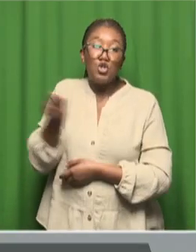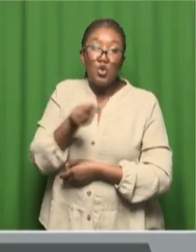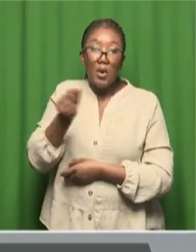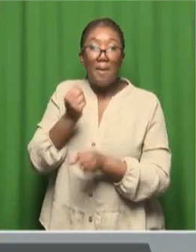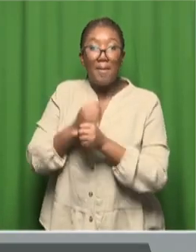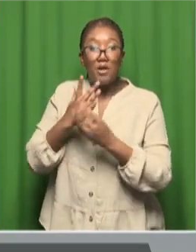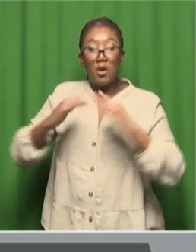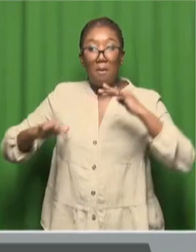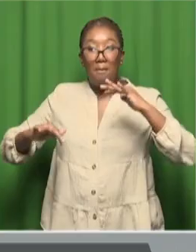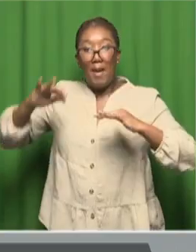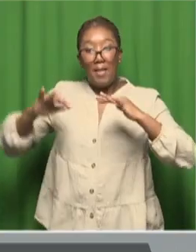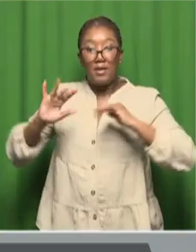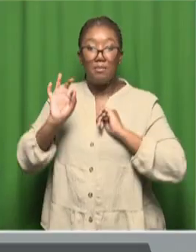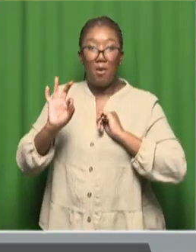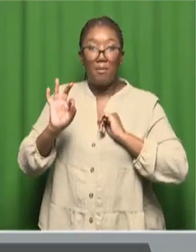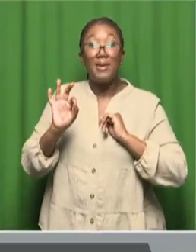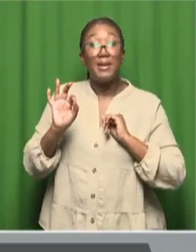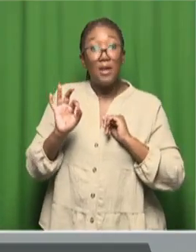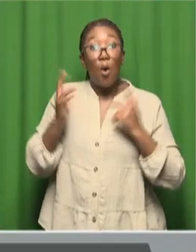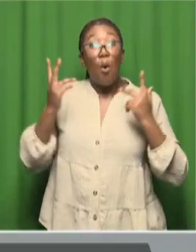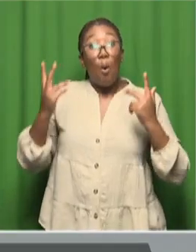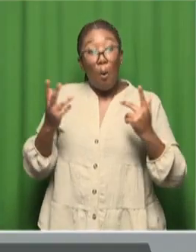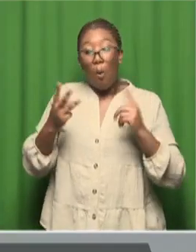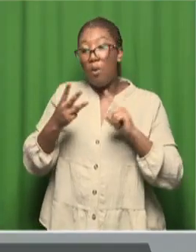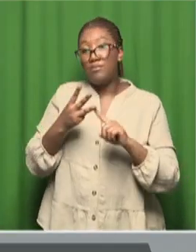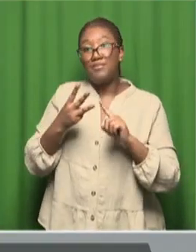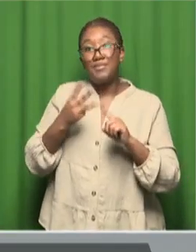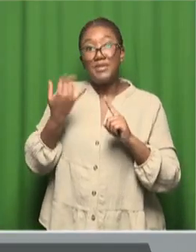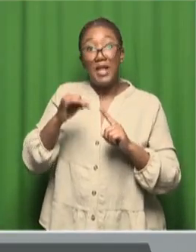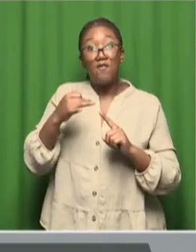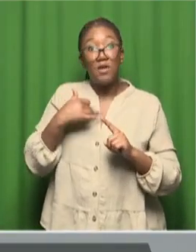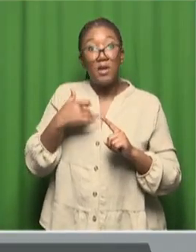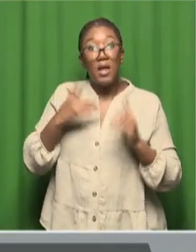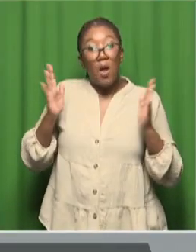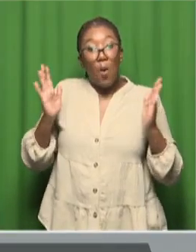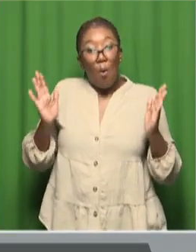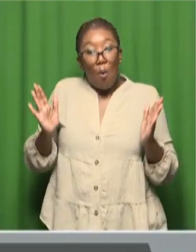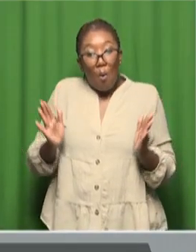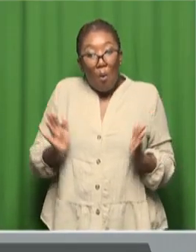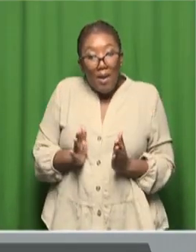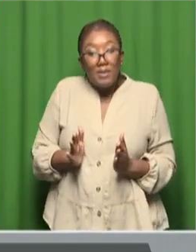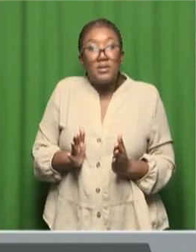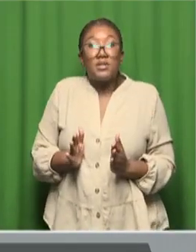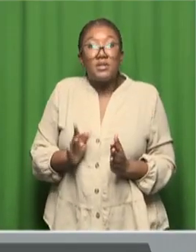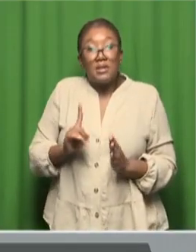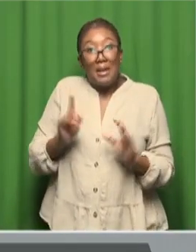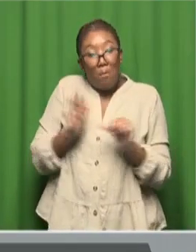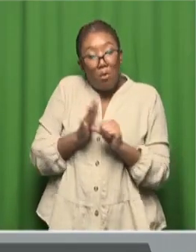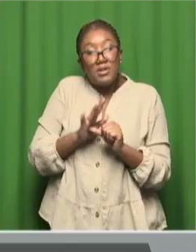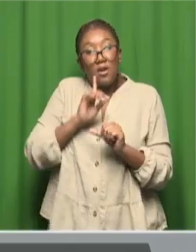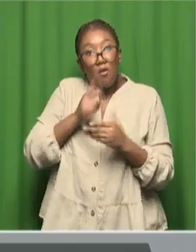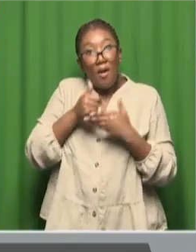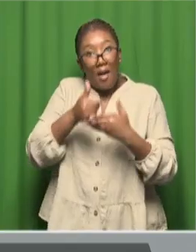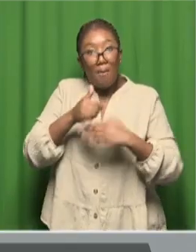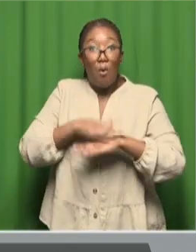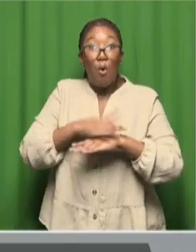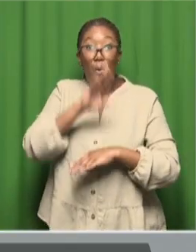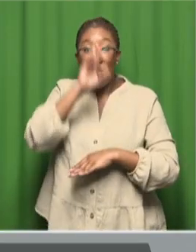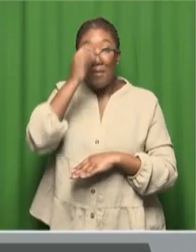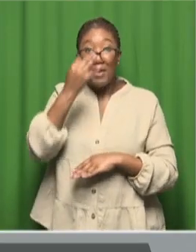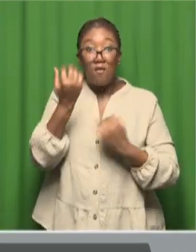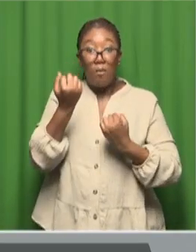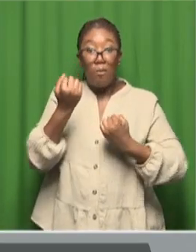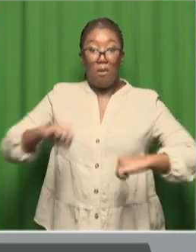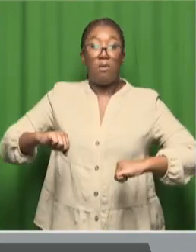up to 15% of weight loss, this does set you up to go into a potential remission, but then this has to